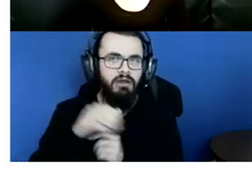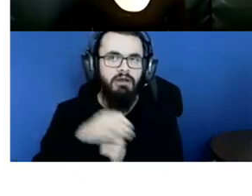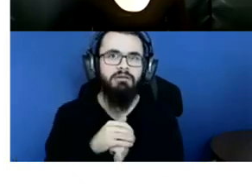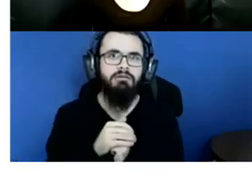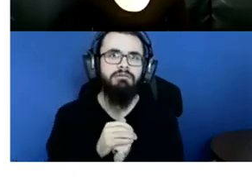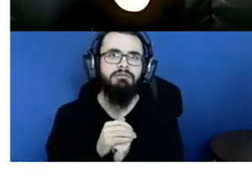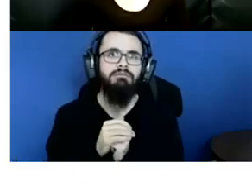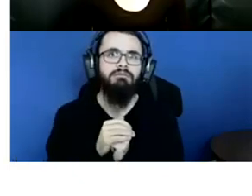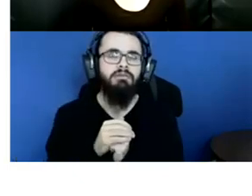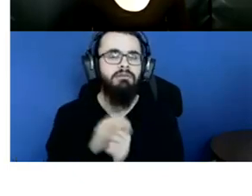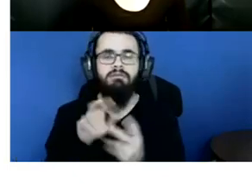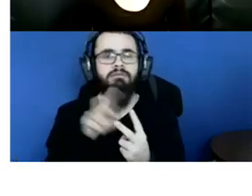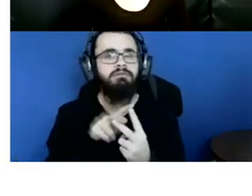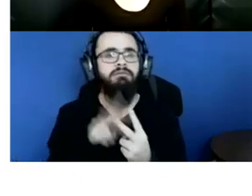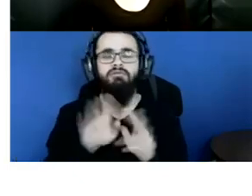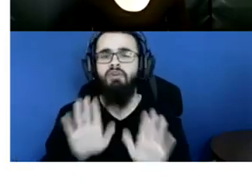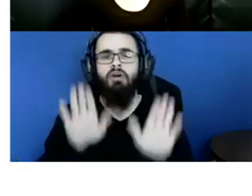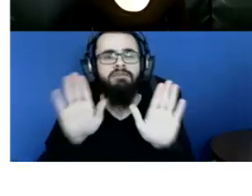which is Okay. awesome.